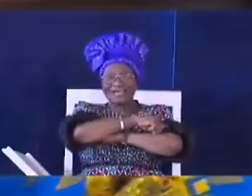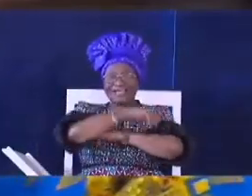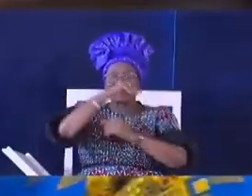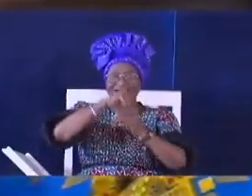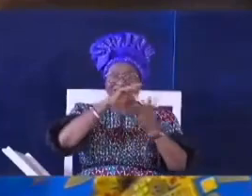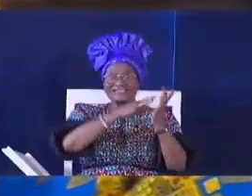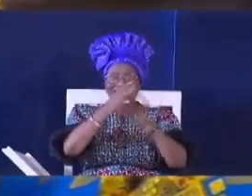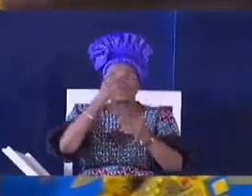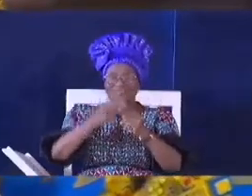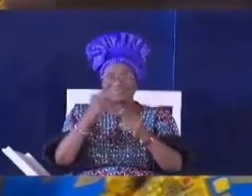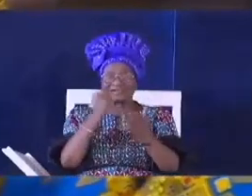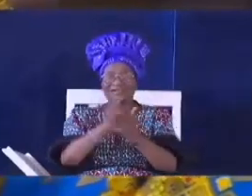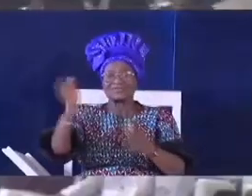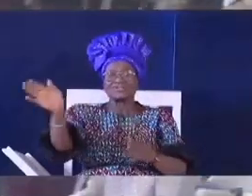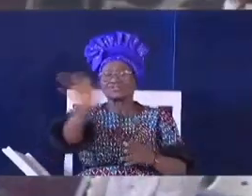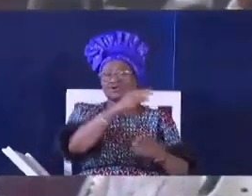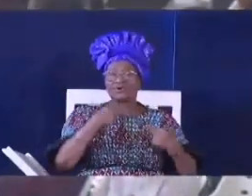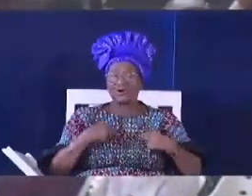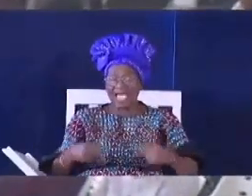Your health,